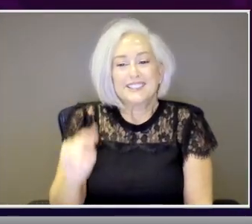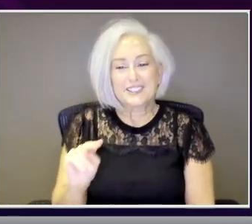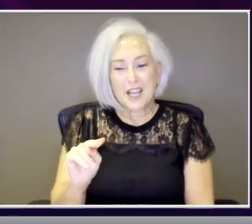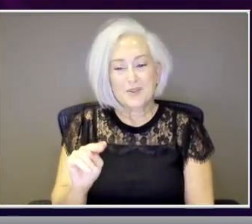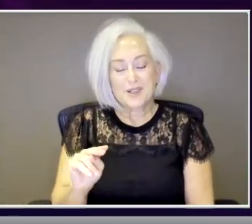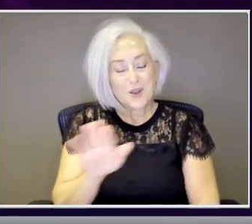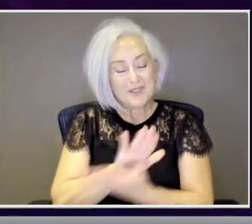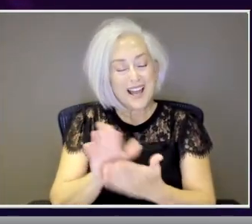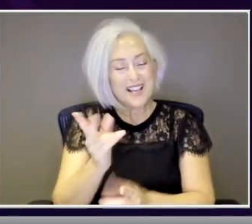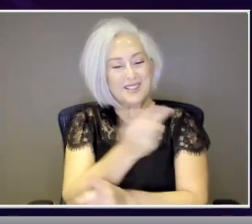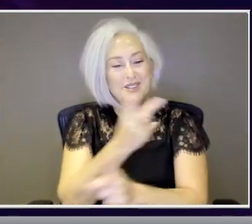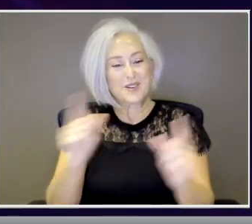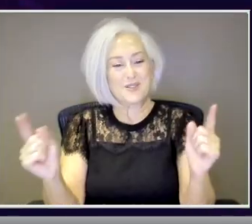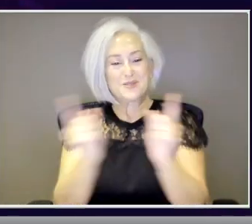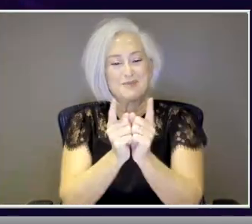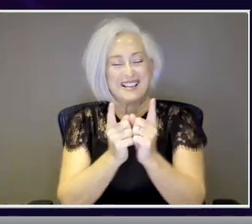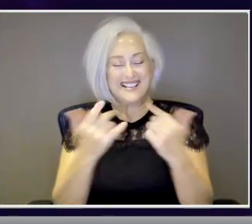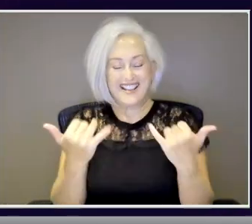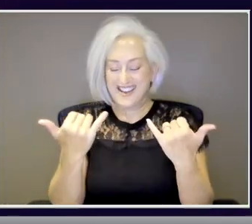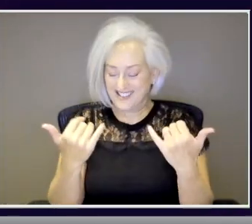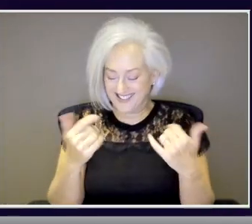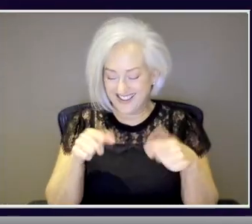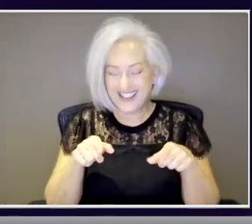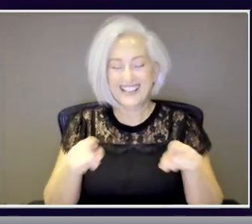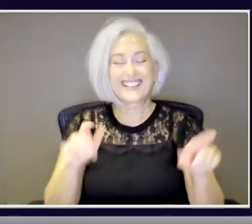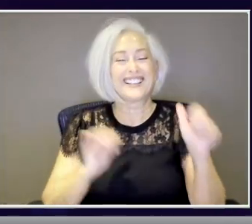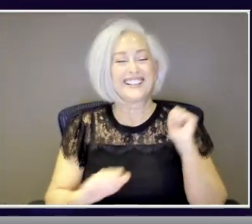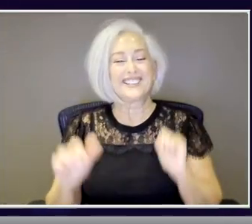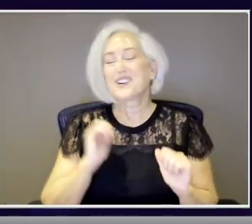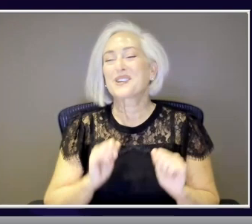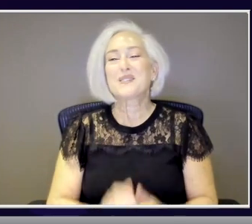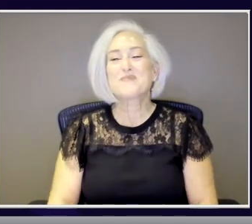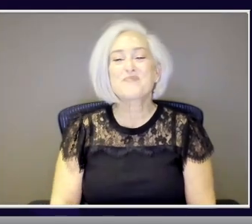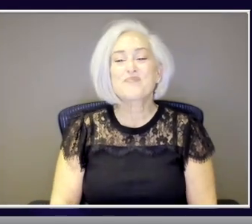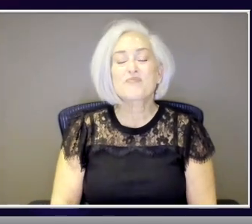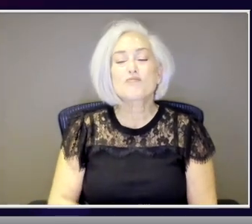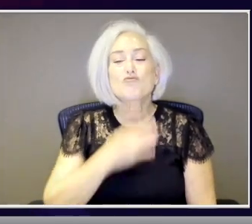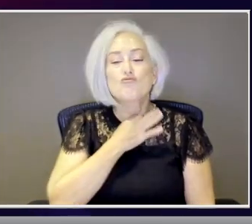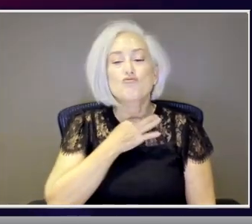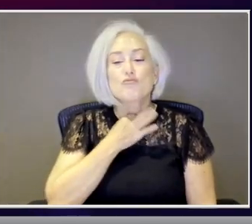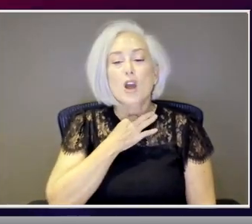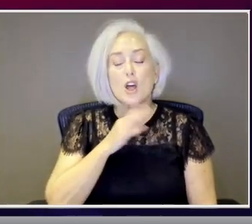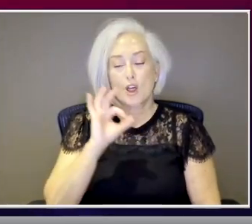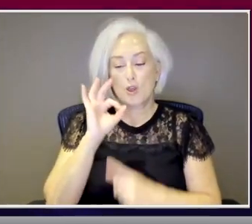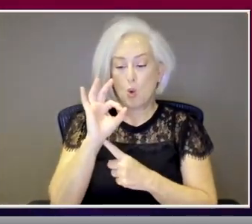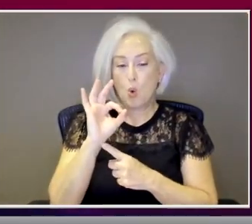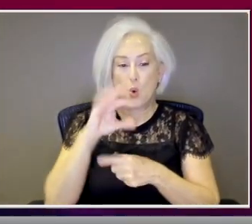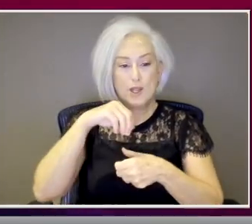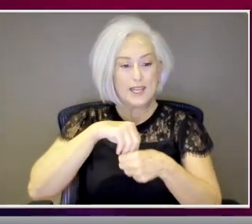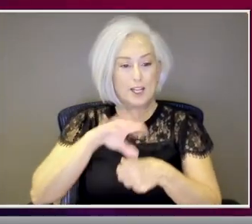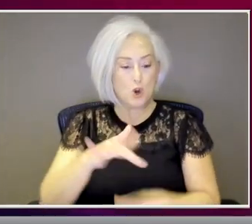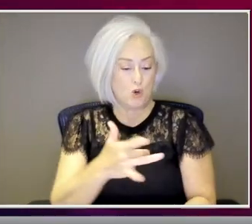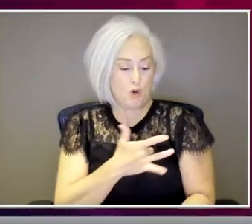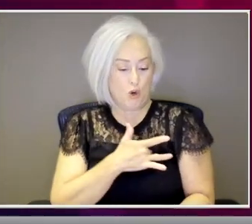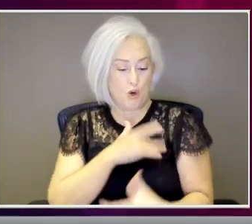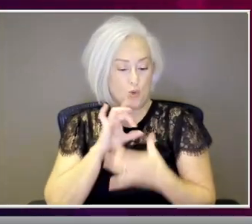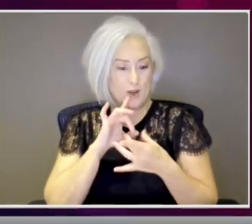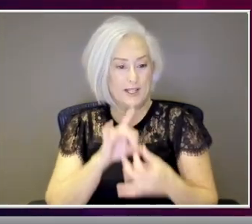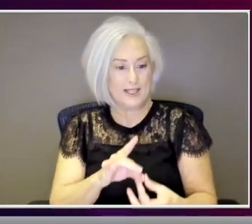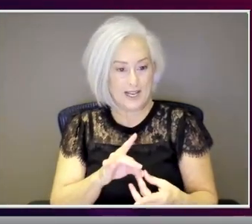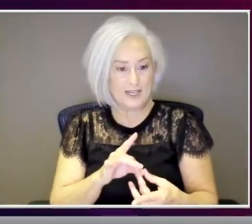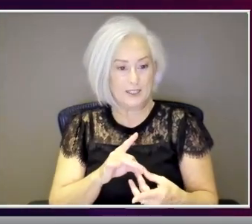you guys to be introduced on our program here. Were the holes in Haley's heart related to her pulmonary hypertension